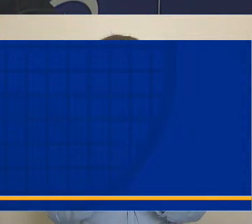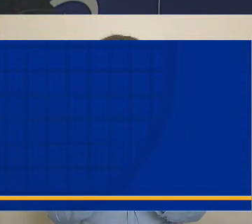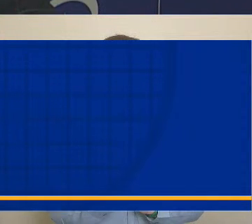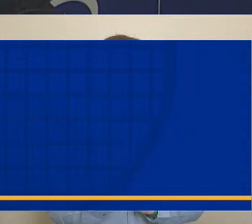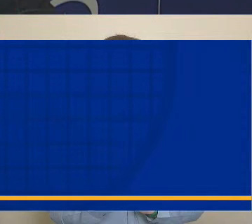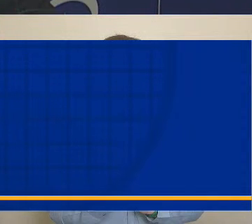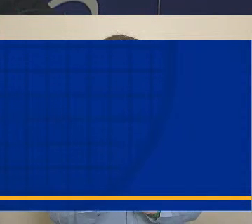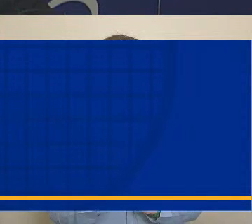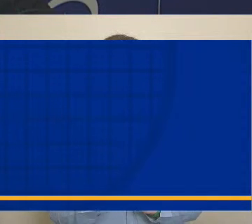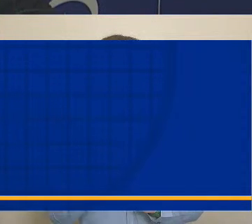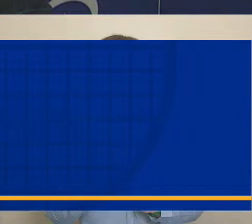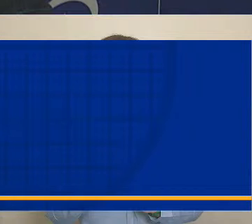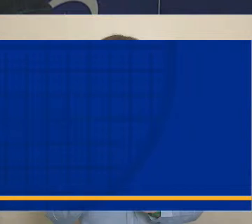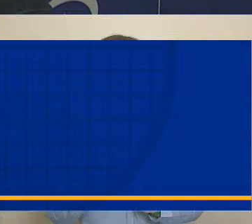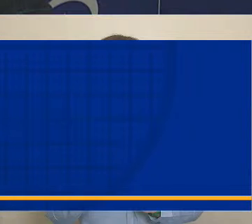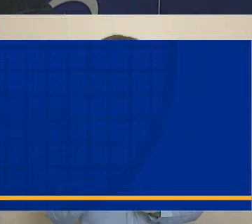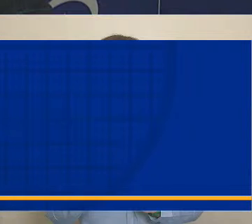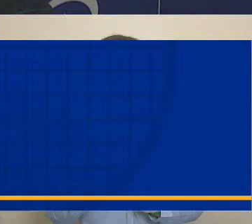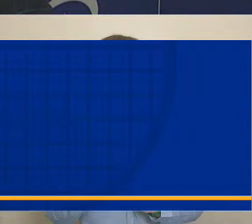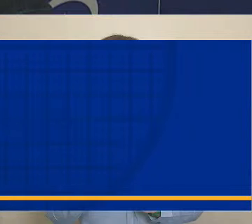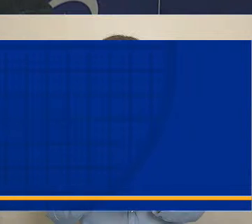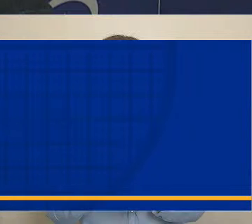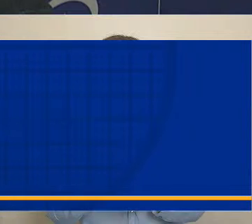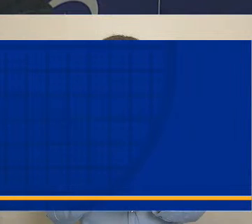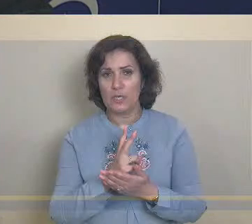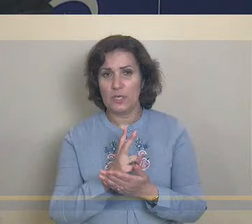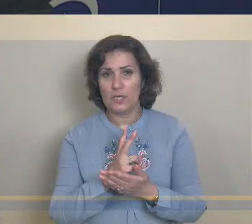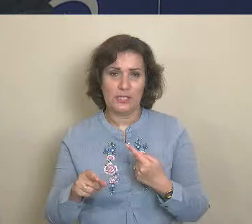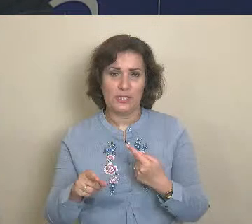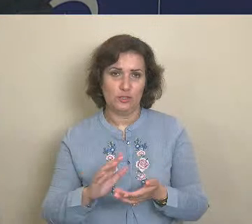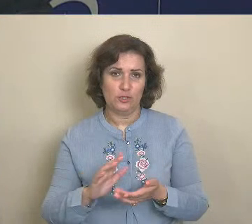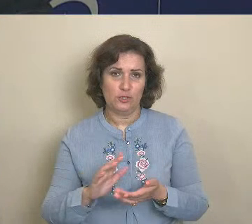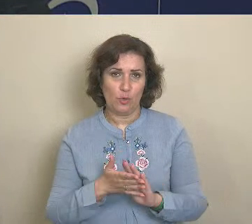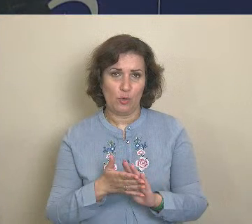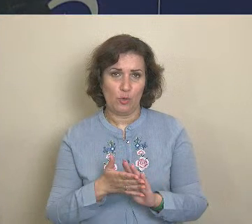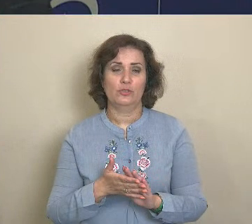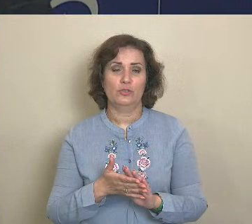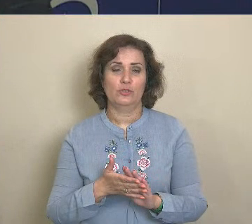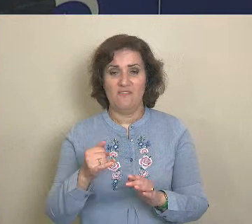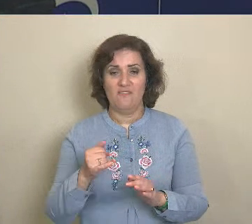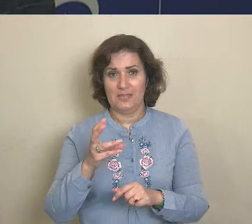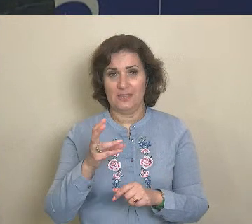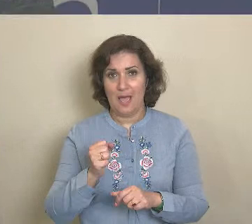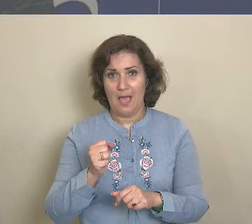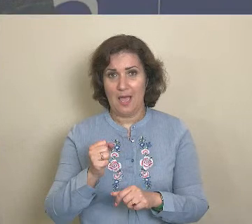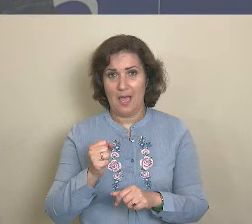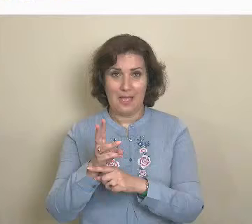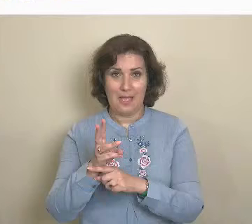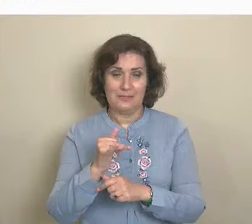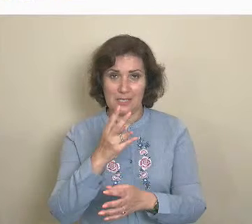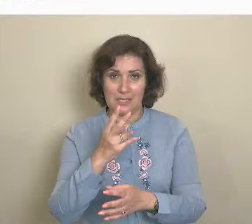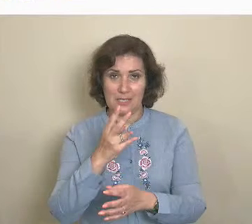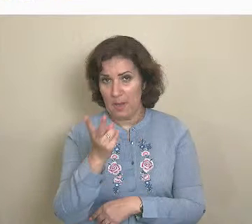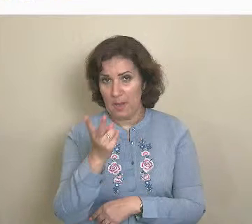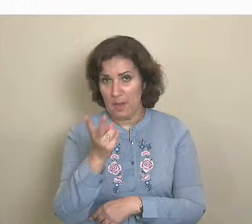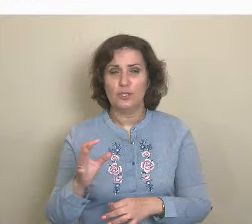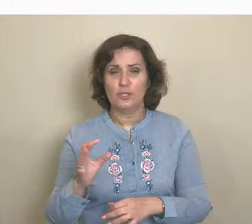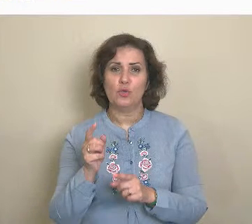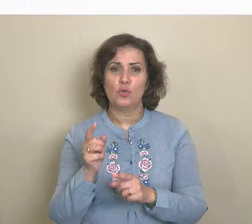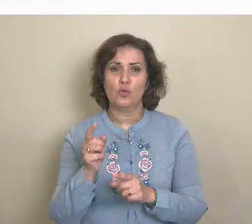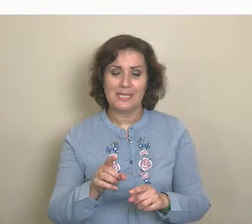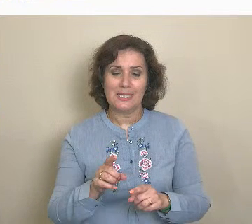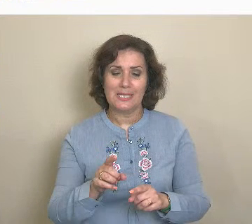elections, and doesn't give the answer to this question, not in a specific article, but in relation to